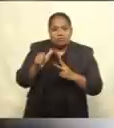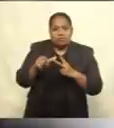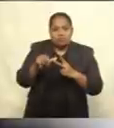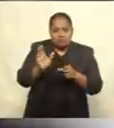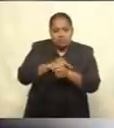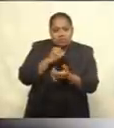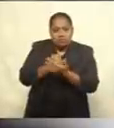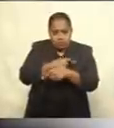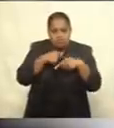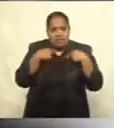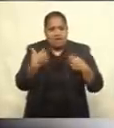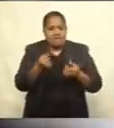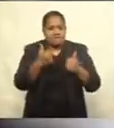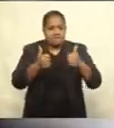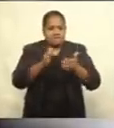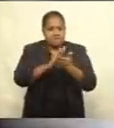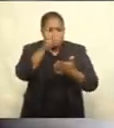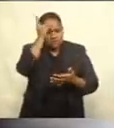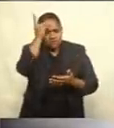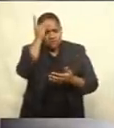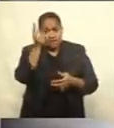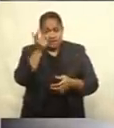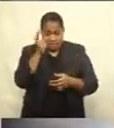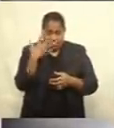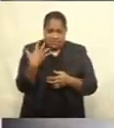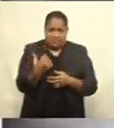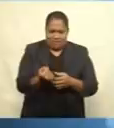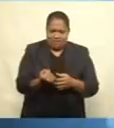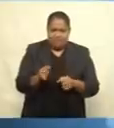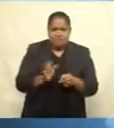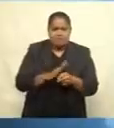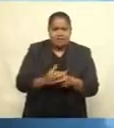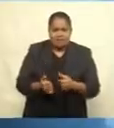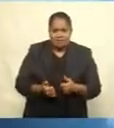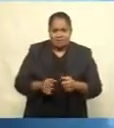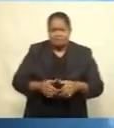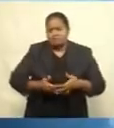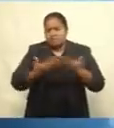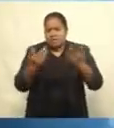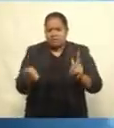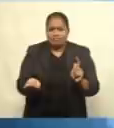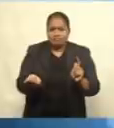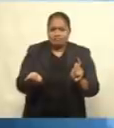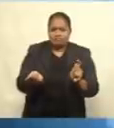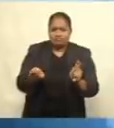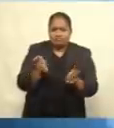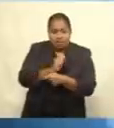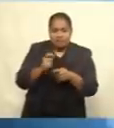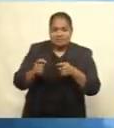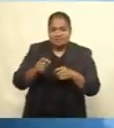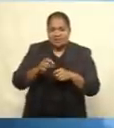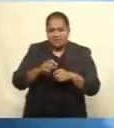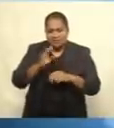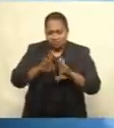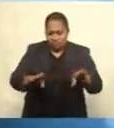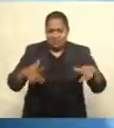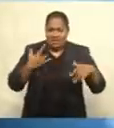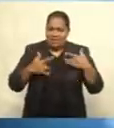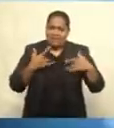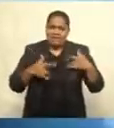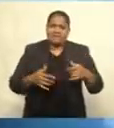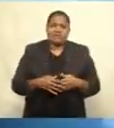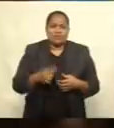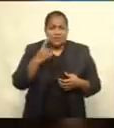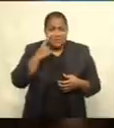education. Teachers also make a big difference in people's lives. Feedbacks that also makes teaching life enjoyable. Just seeing